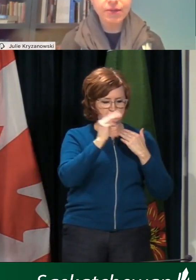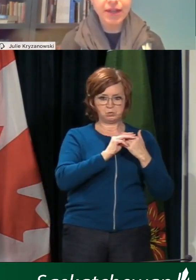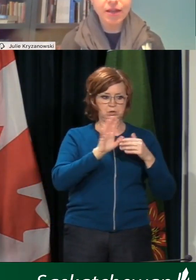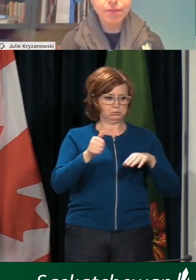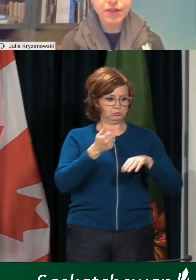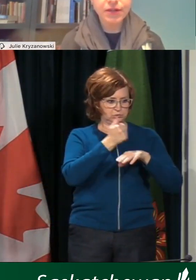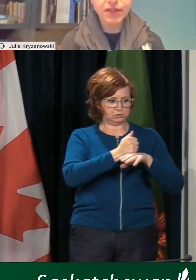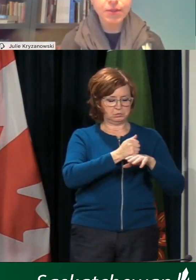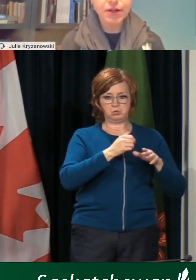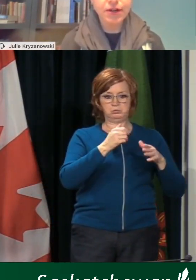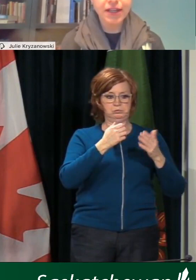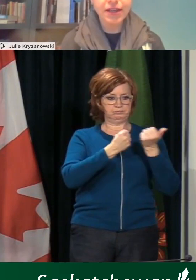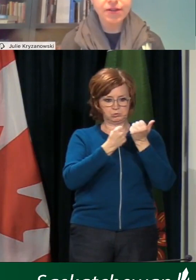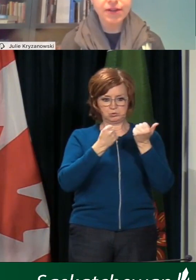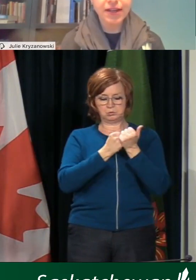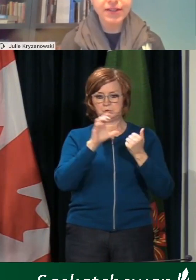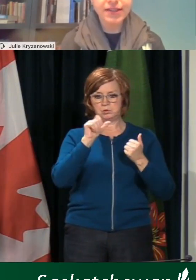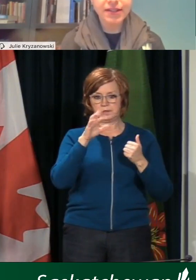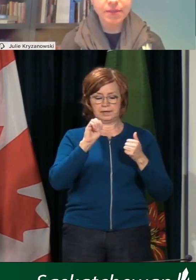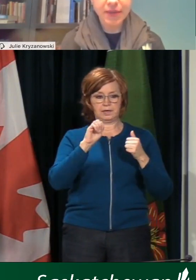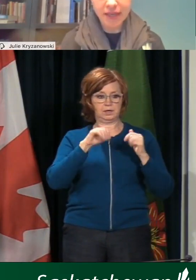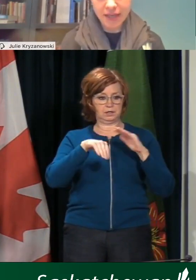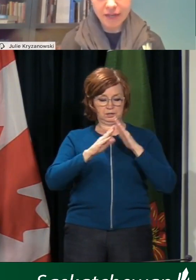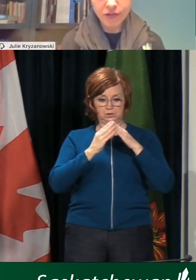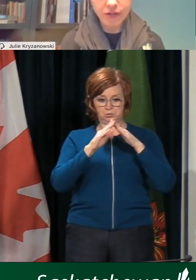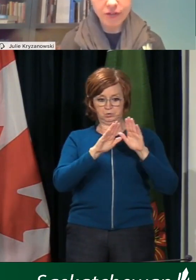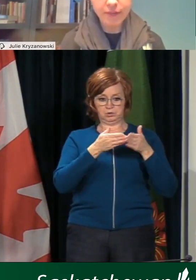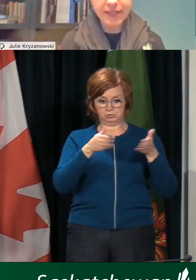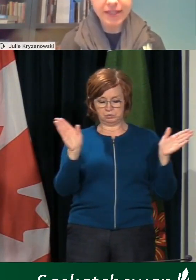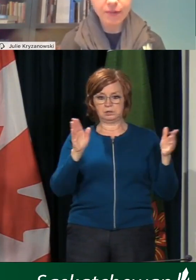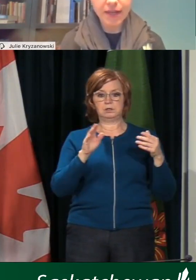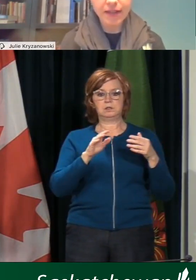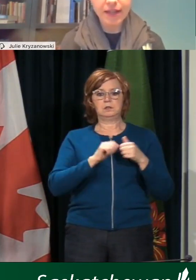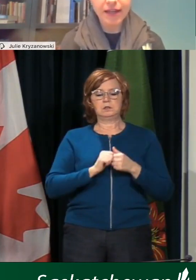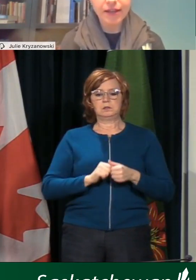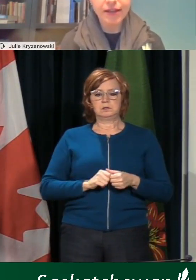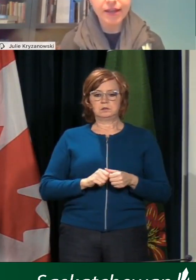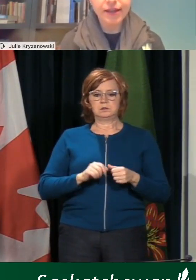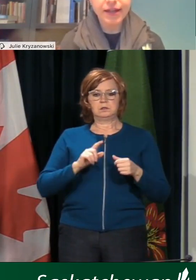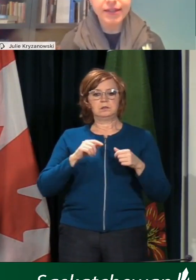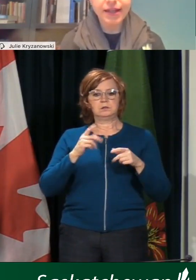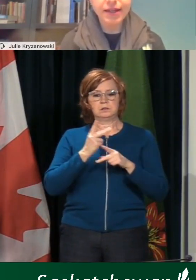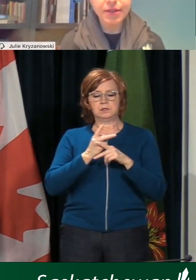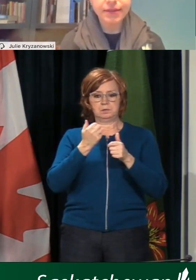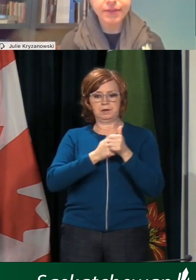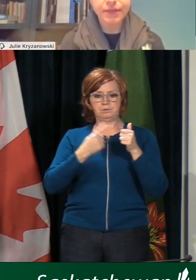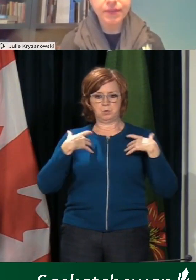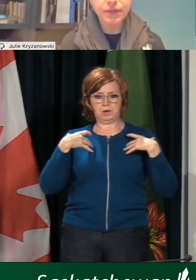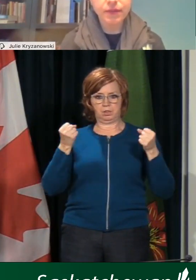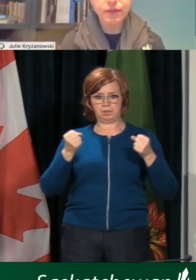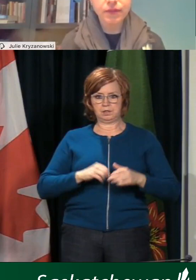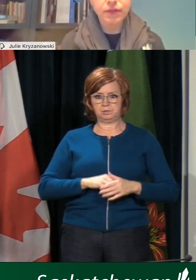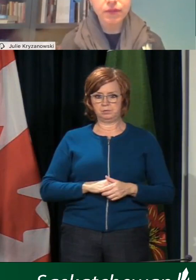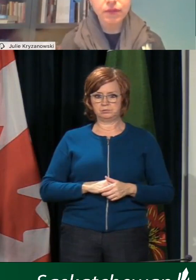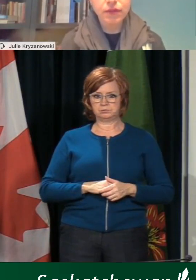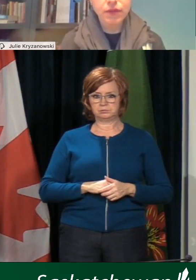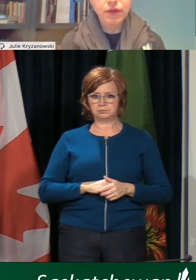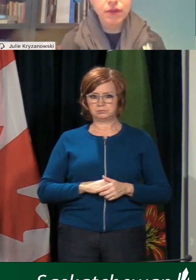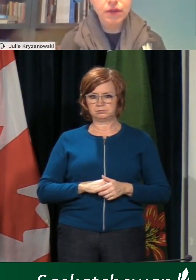will help reduce the burden on the acute care system and ensure that we stay well and healthy. Next slide, please.